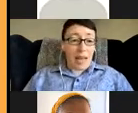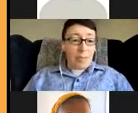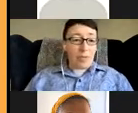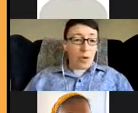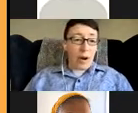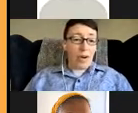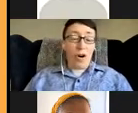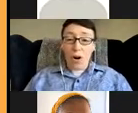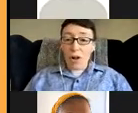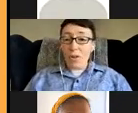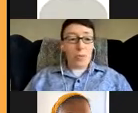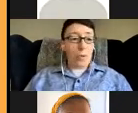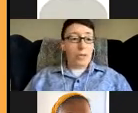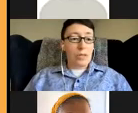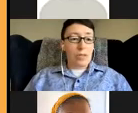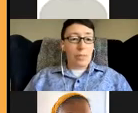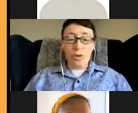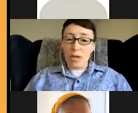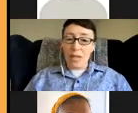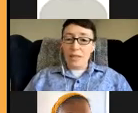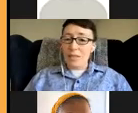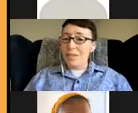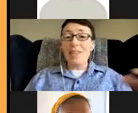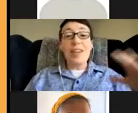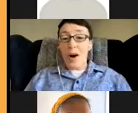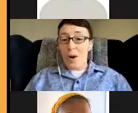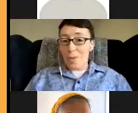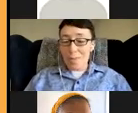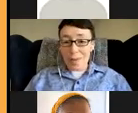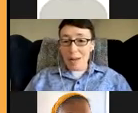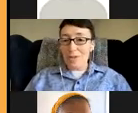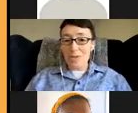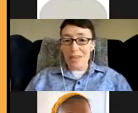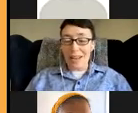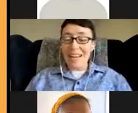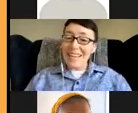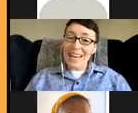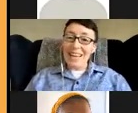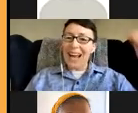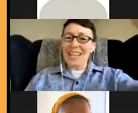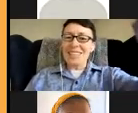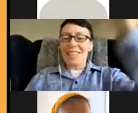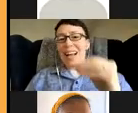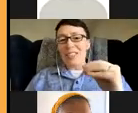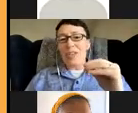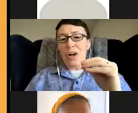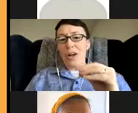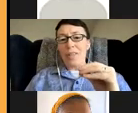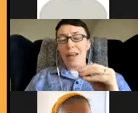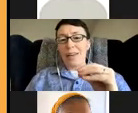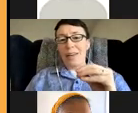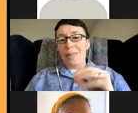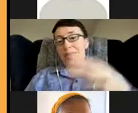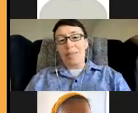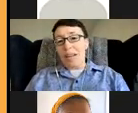Does CAPTA require all newborns to be drug tested? No, absolutely not. And again, as a law